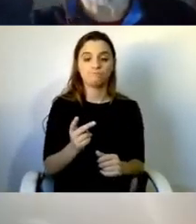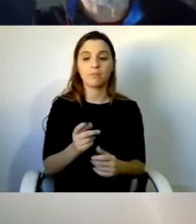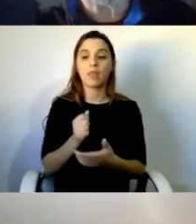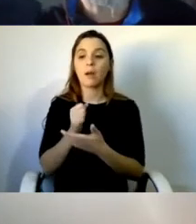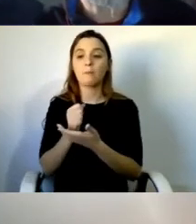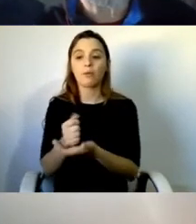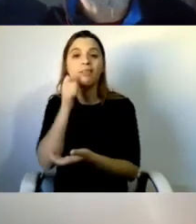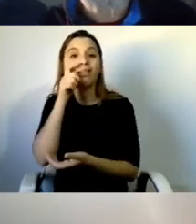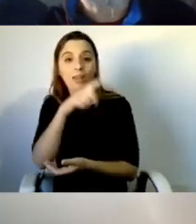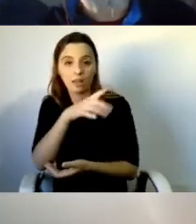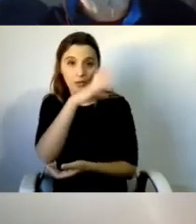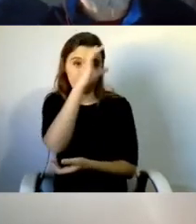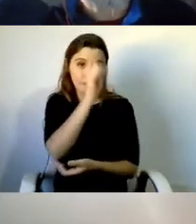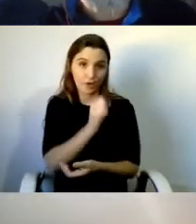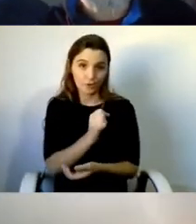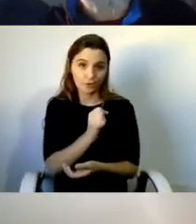or benefits.